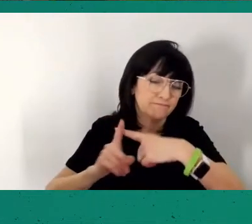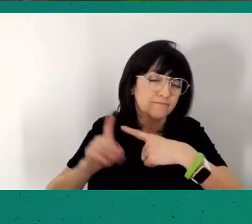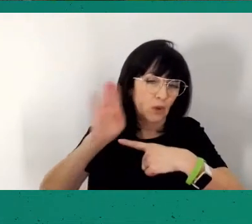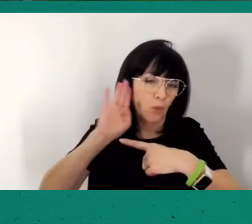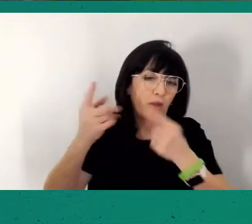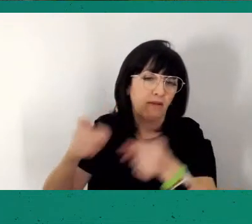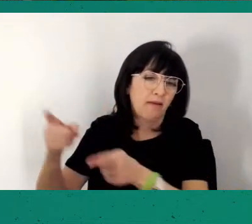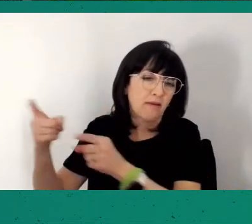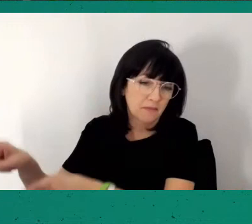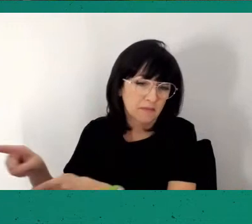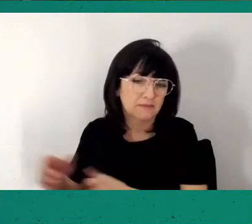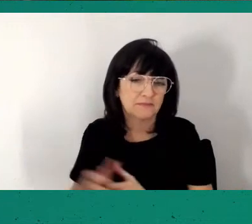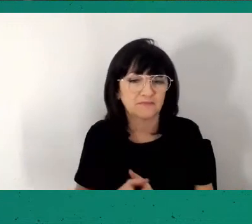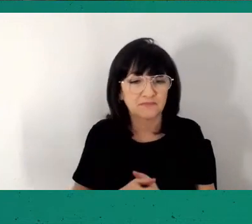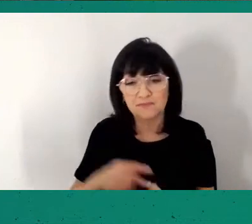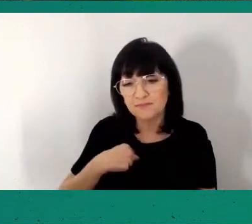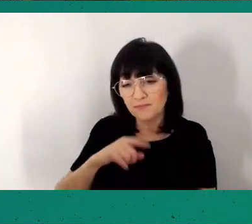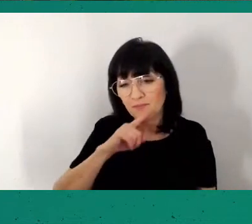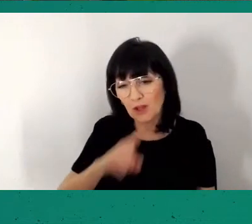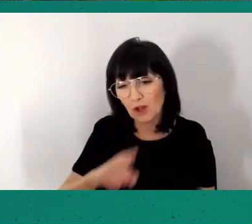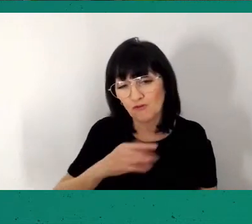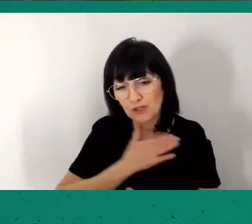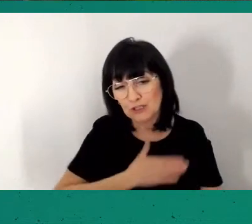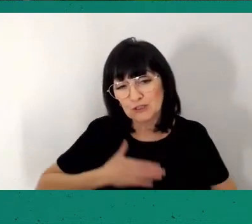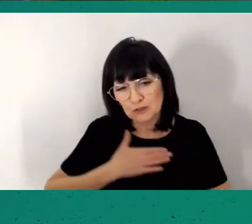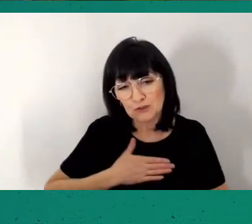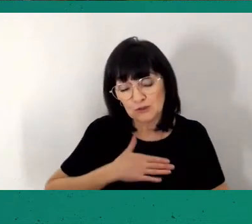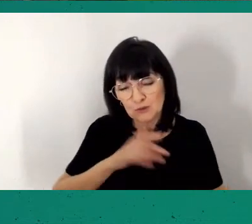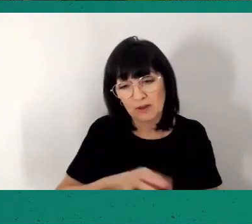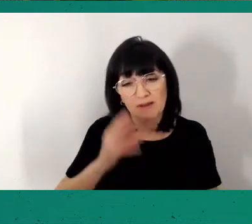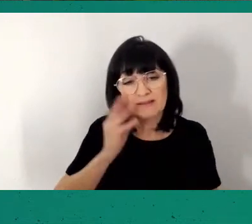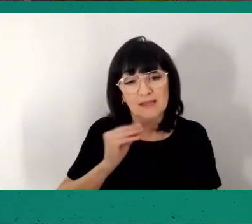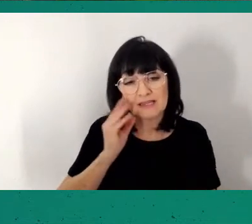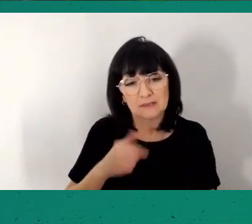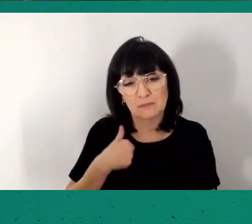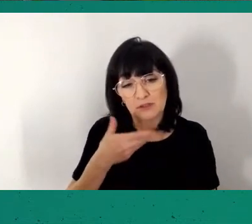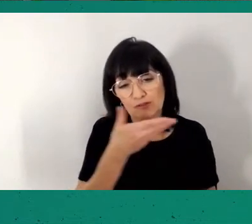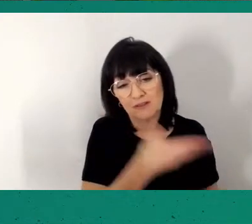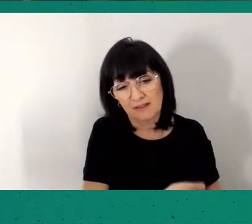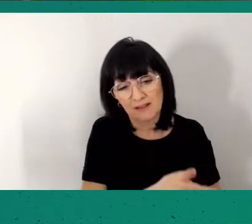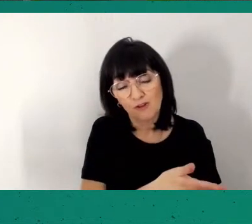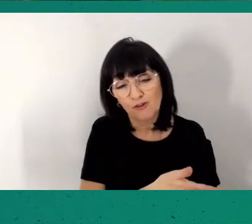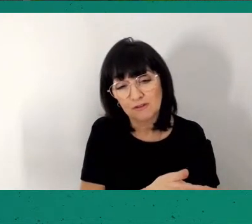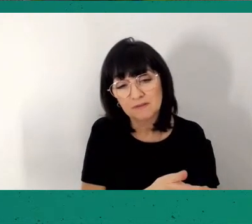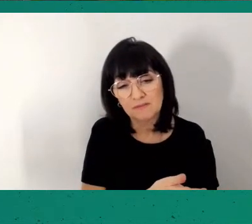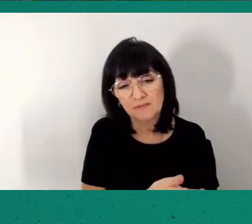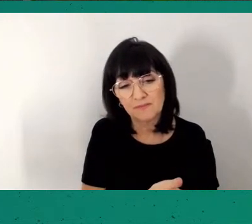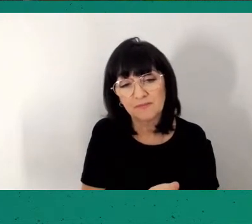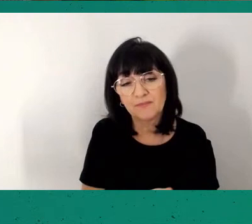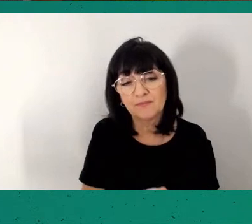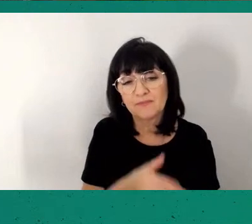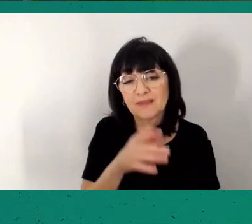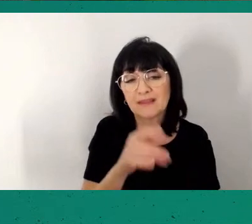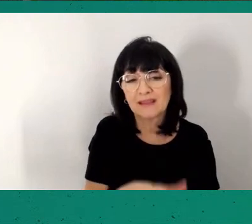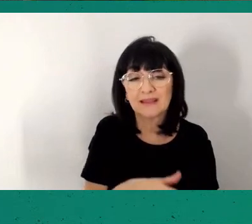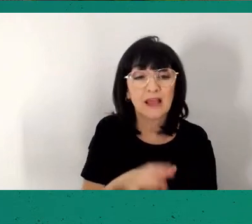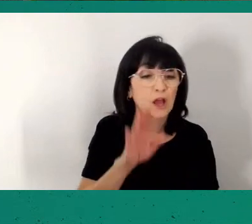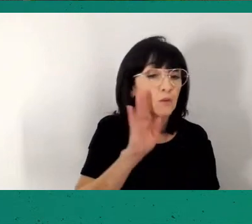I really enjoyed the experiences that I had there, and we're going to talk about the Brown versus Board of Education and the